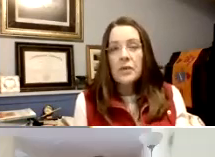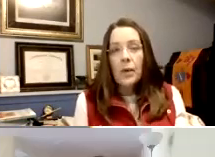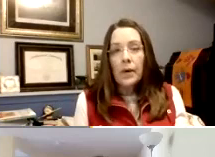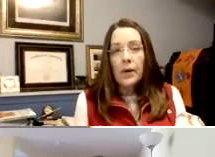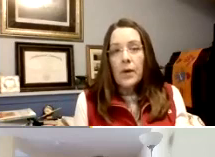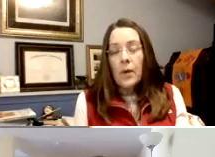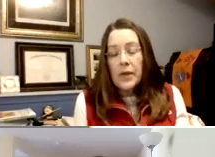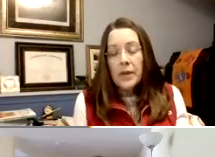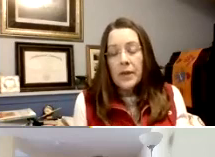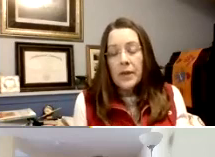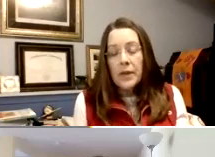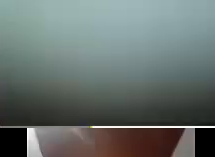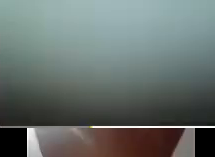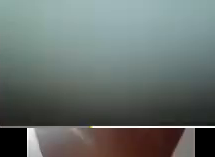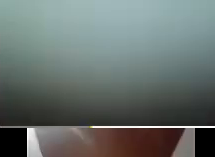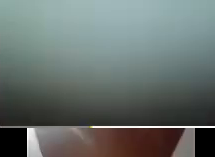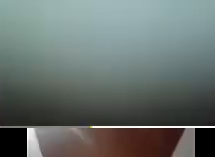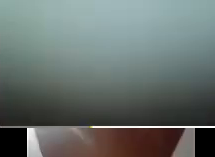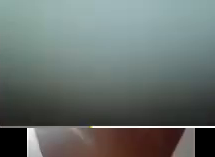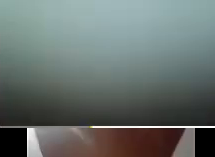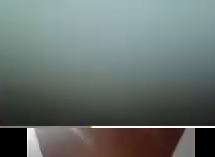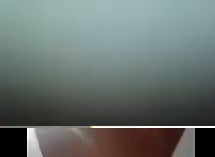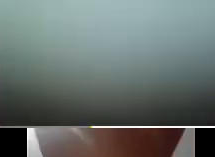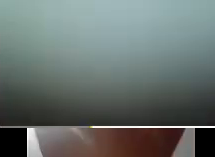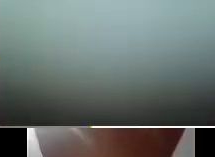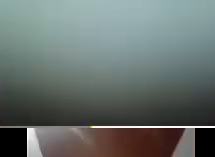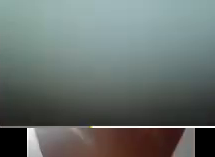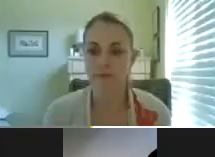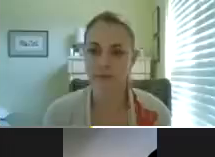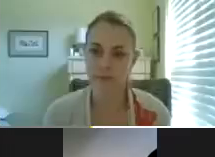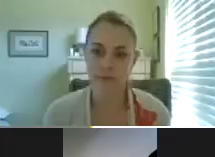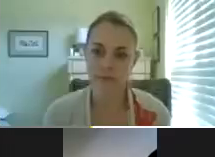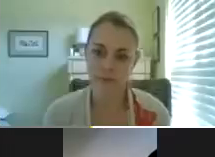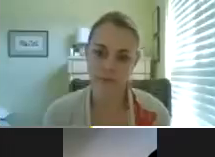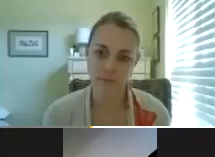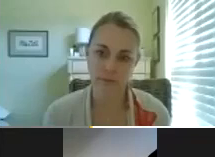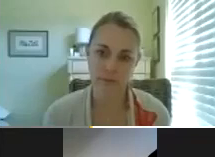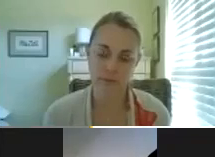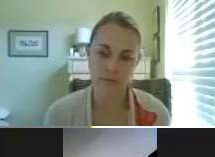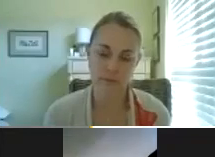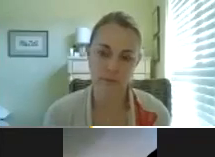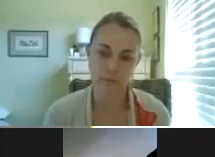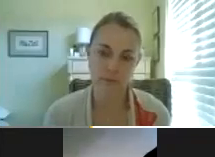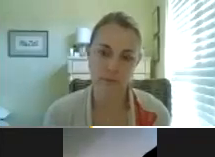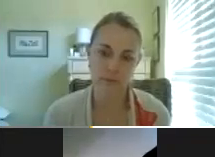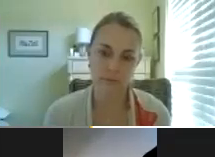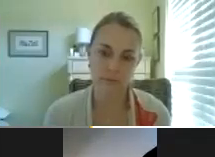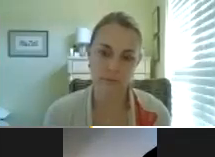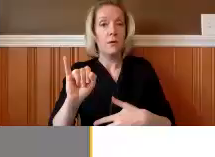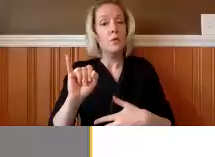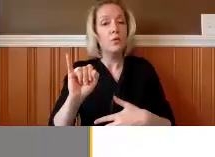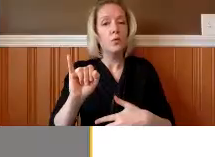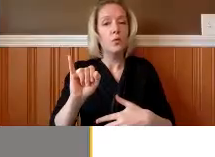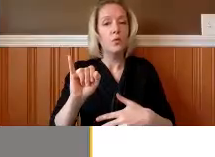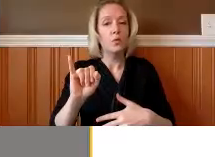cognition or hearing loss. And when we miss it, when we miss that CVI diagnosis, then we're